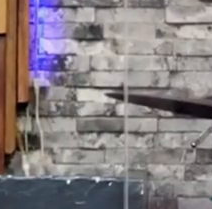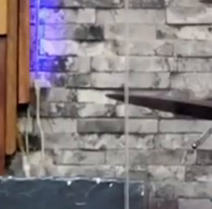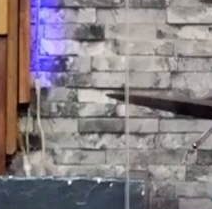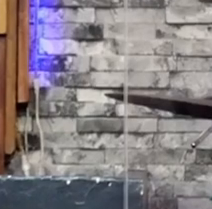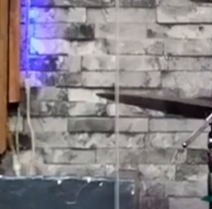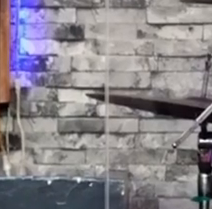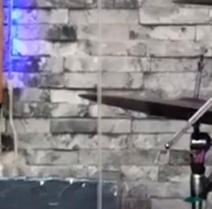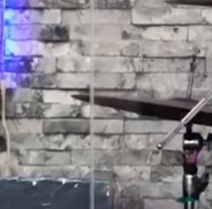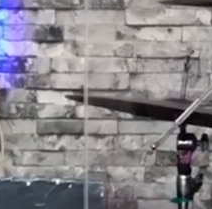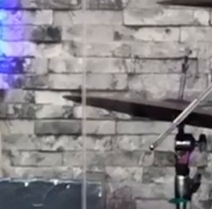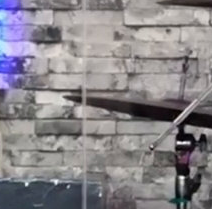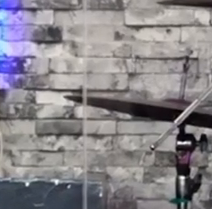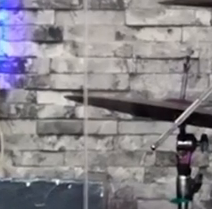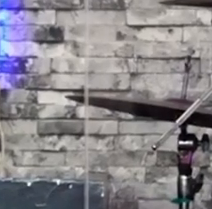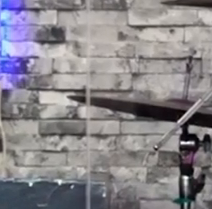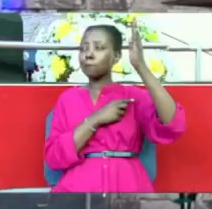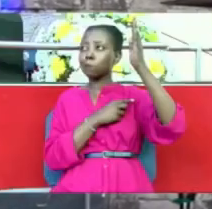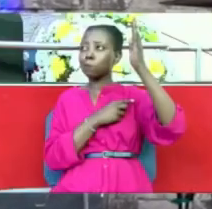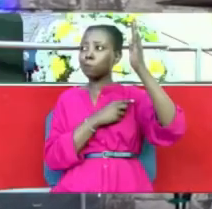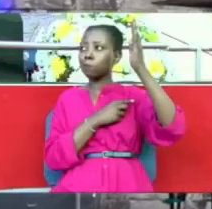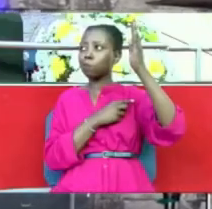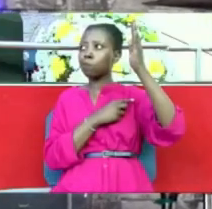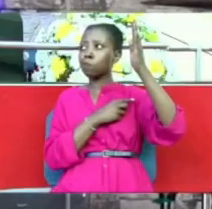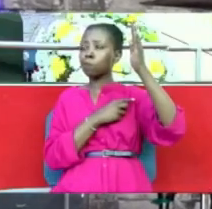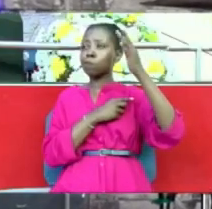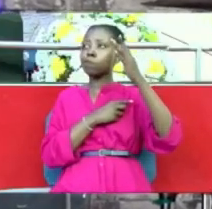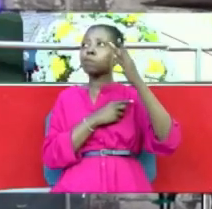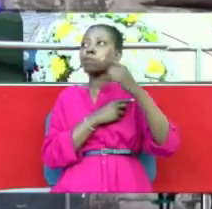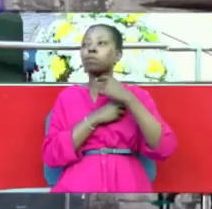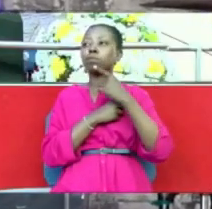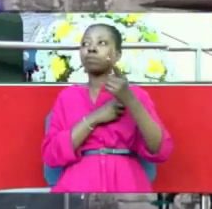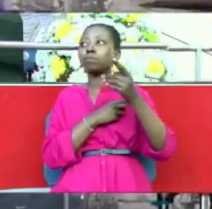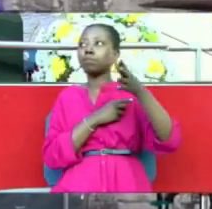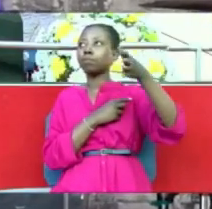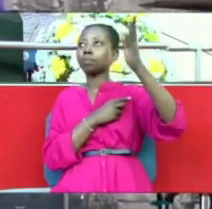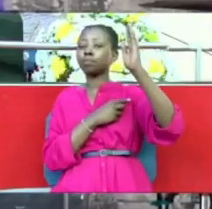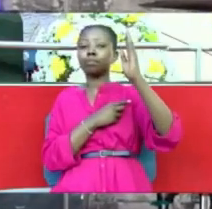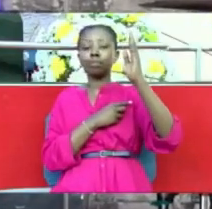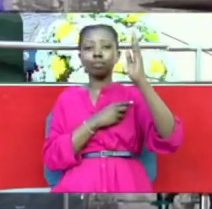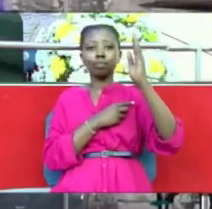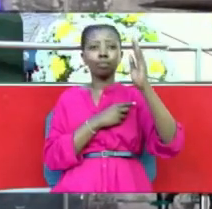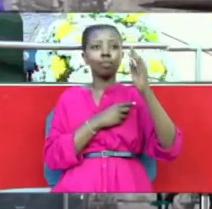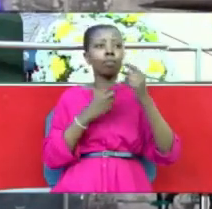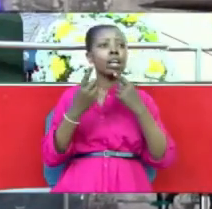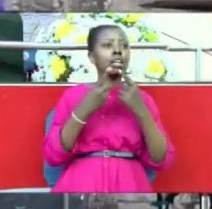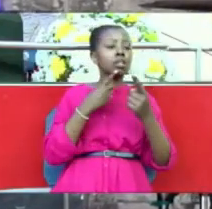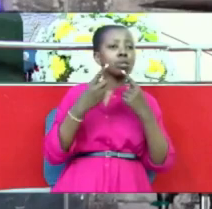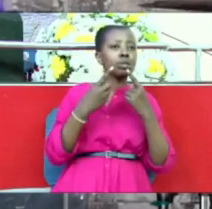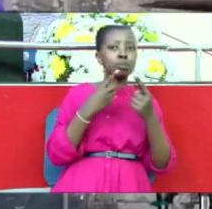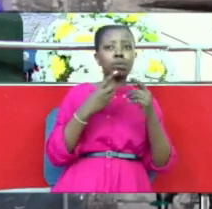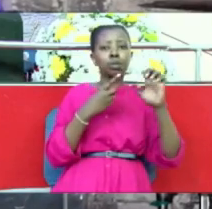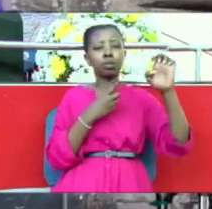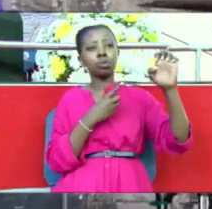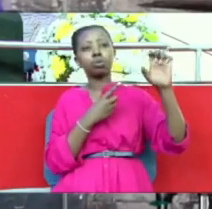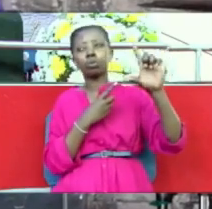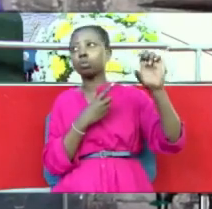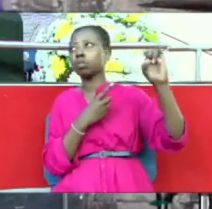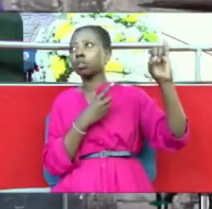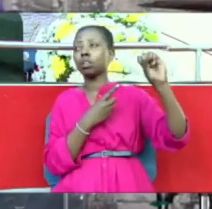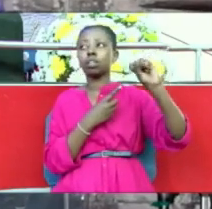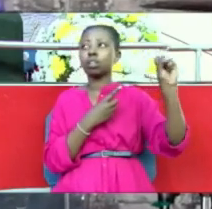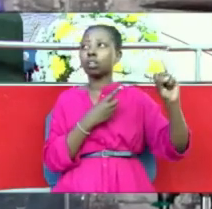him. Mwambie. Tell him. Mwambie. They spoke to Elijah. Elijah. They did not keep